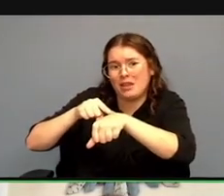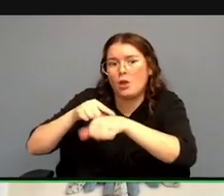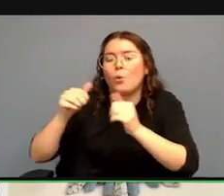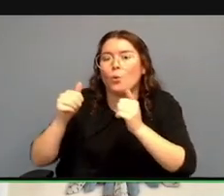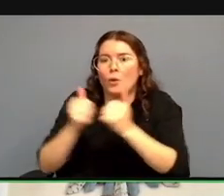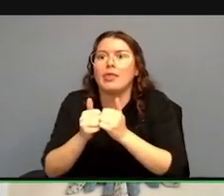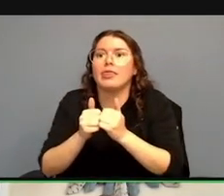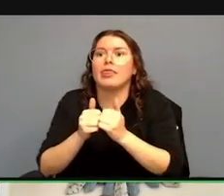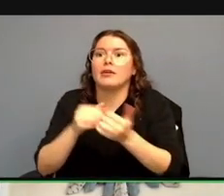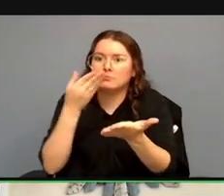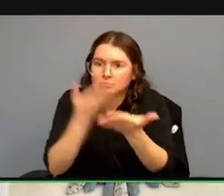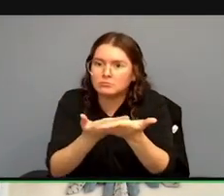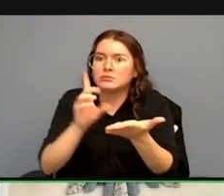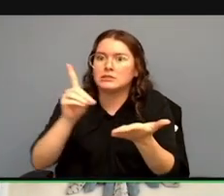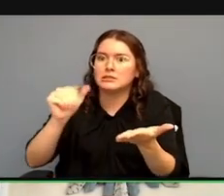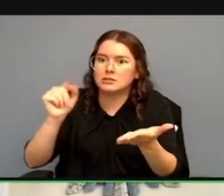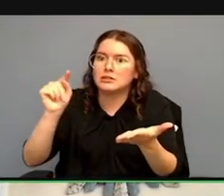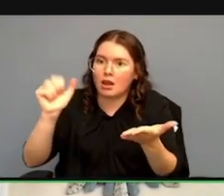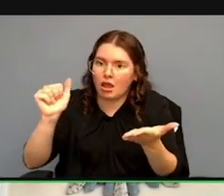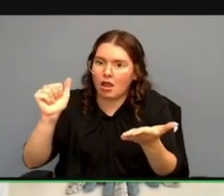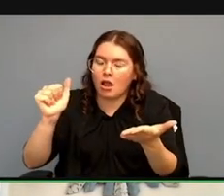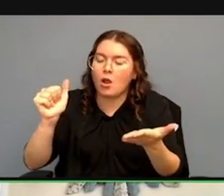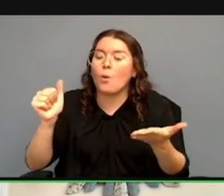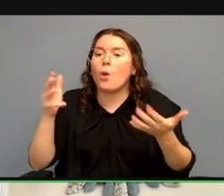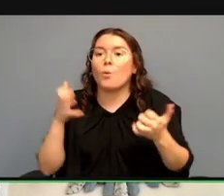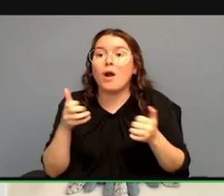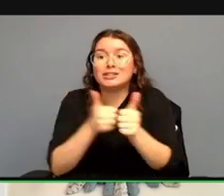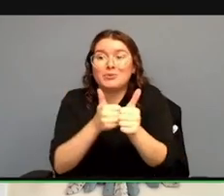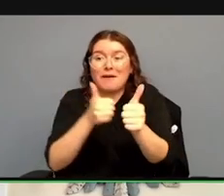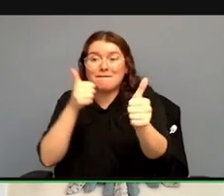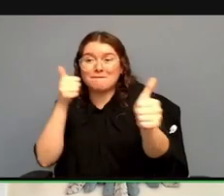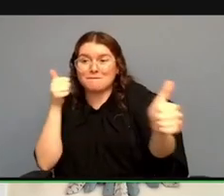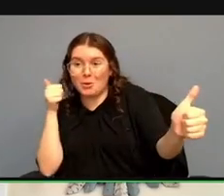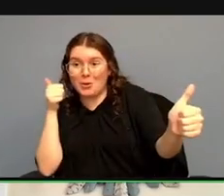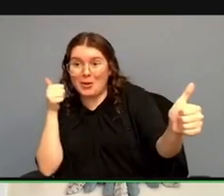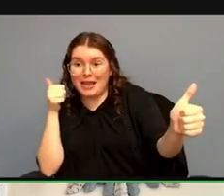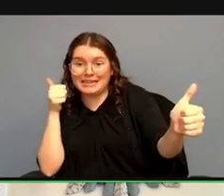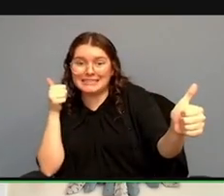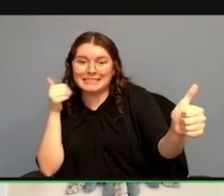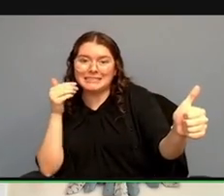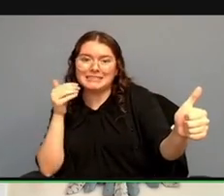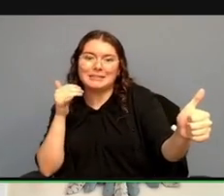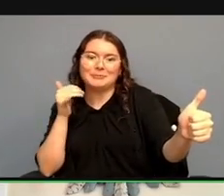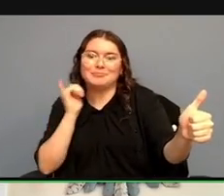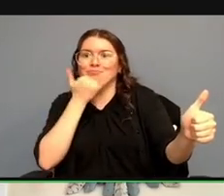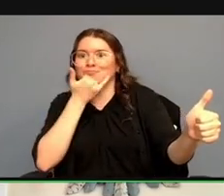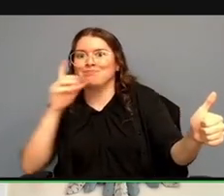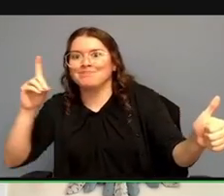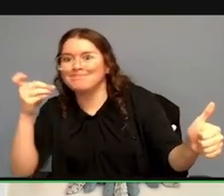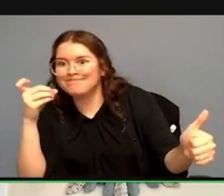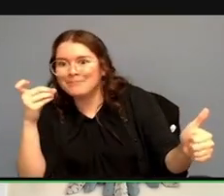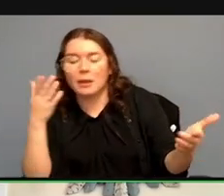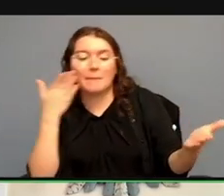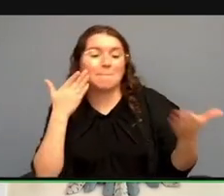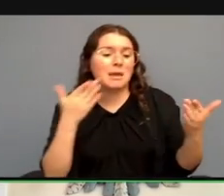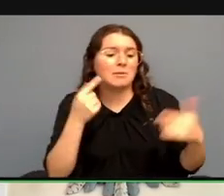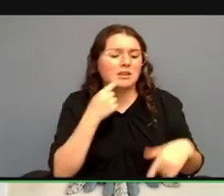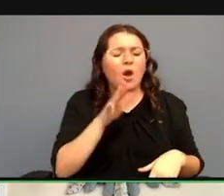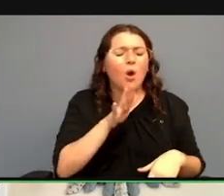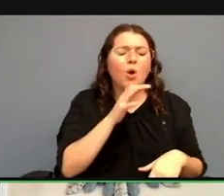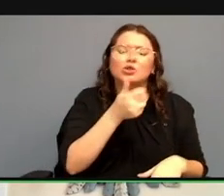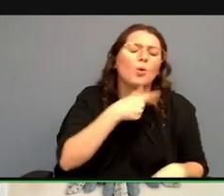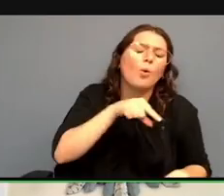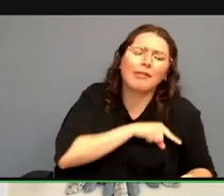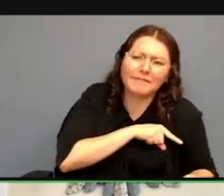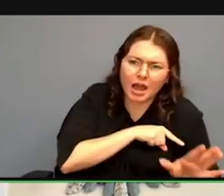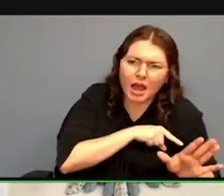data. We really want to try to avoid misidentifying a child, meaning either finding them ineligible